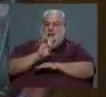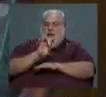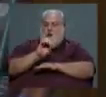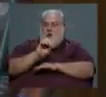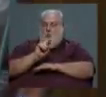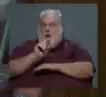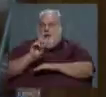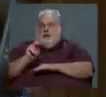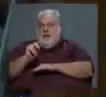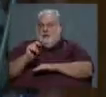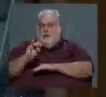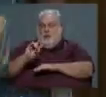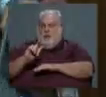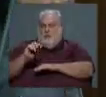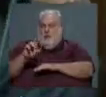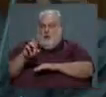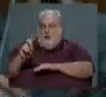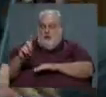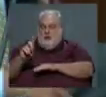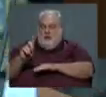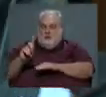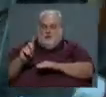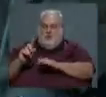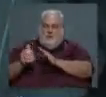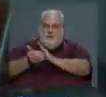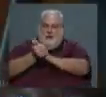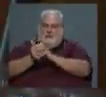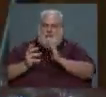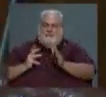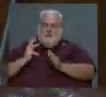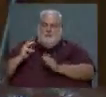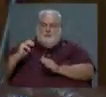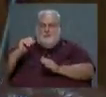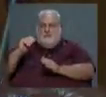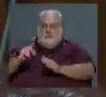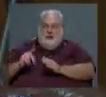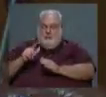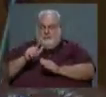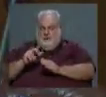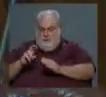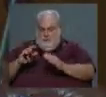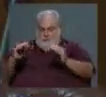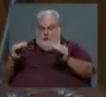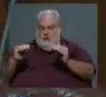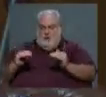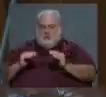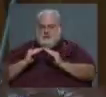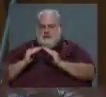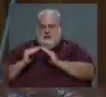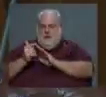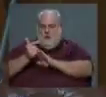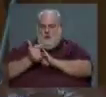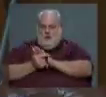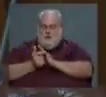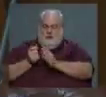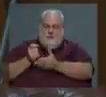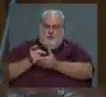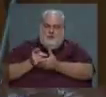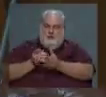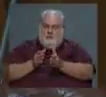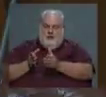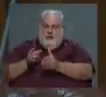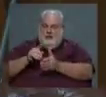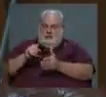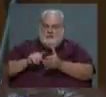Cantrell Road, Little Rock, Arkansas, amending the official zoning map of the city of Little Rock, Arkansas, and for the purposes. An ordinance to approve a plan zoning